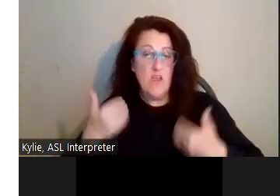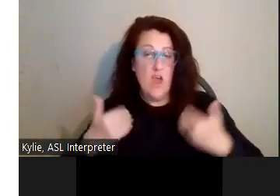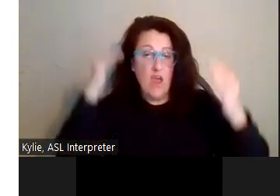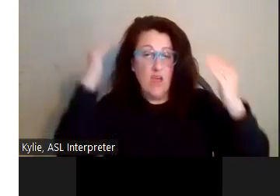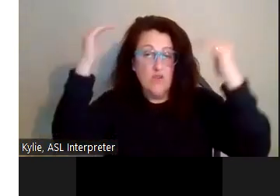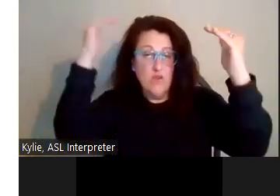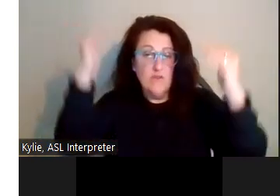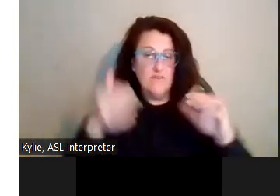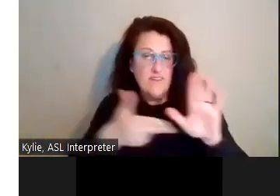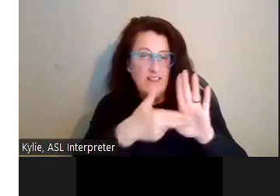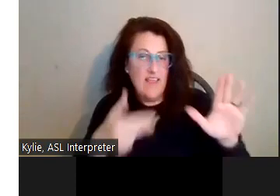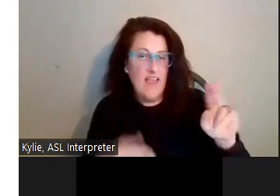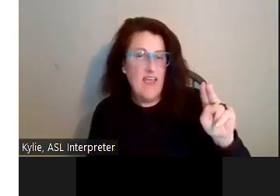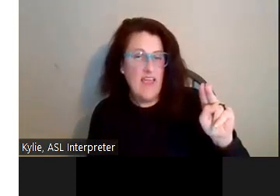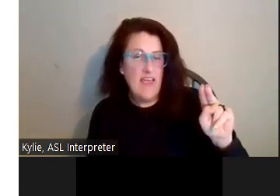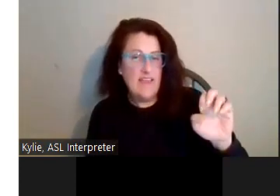them NextGeners.